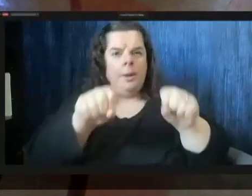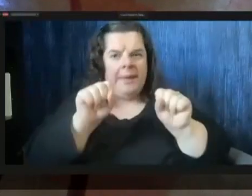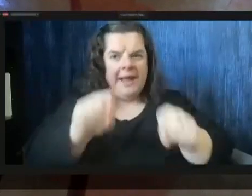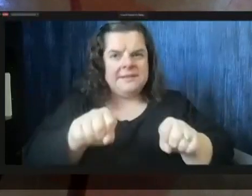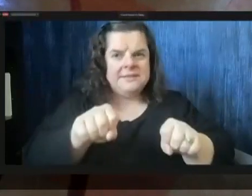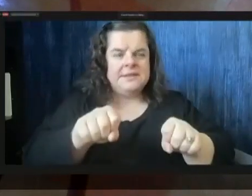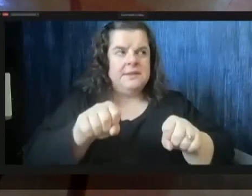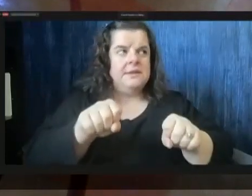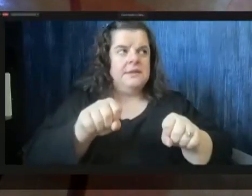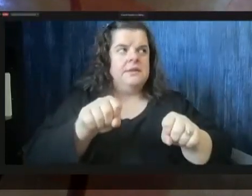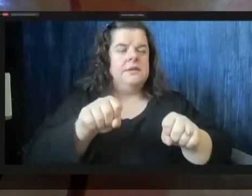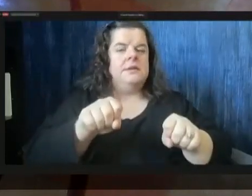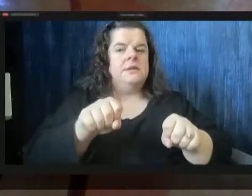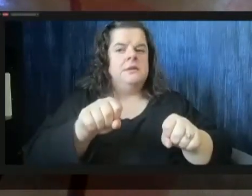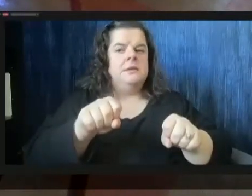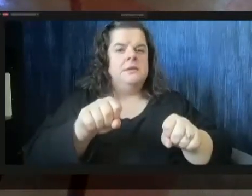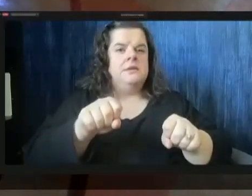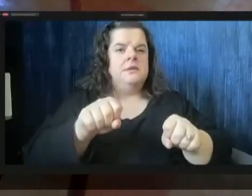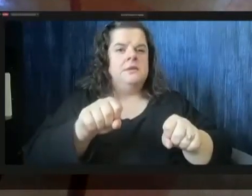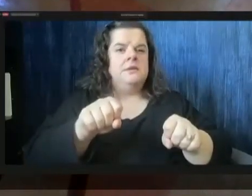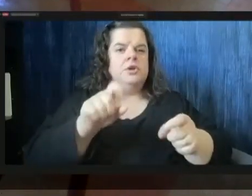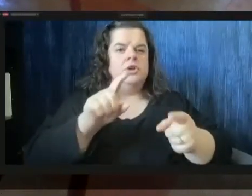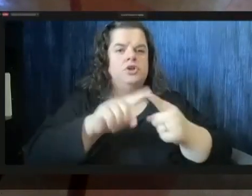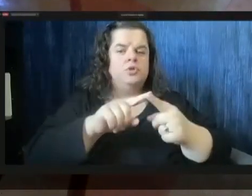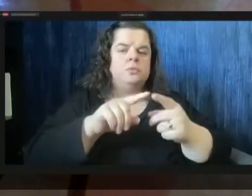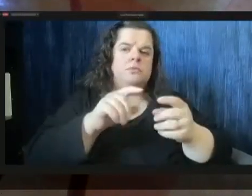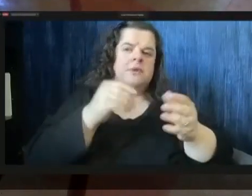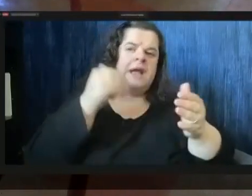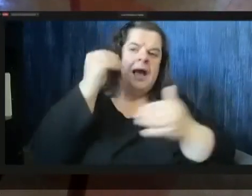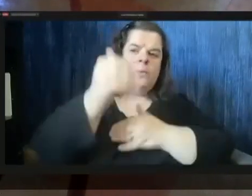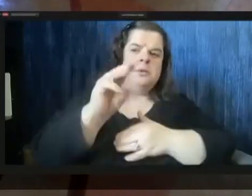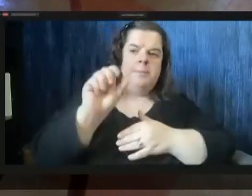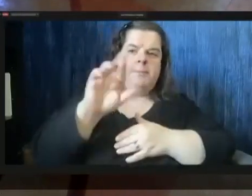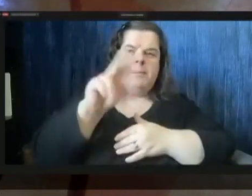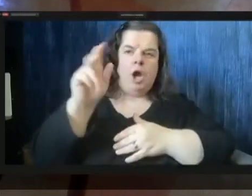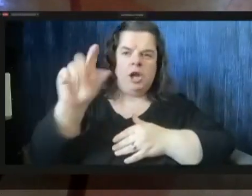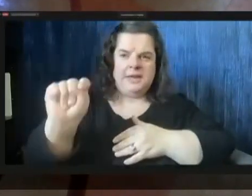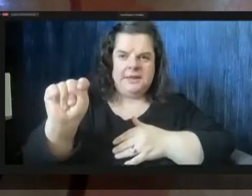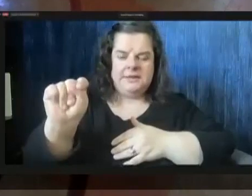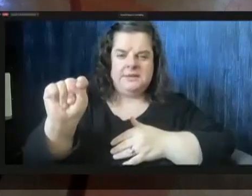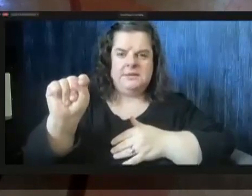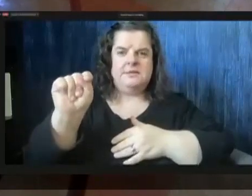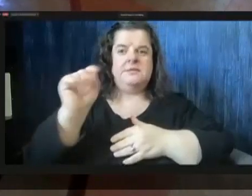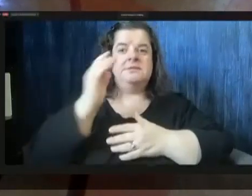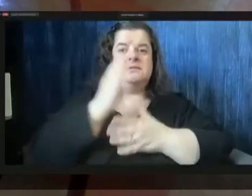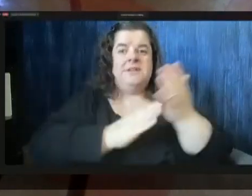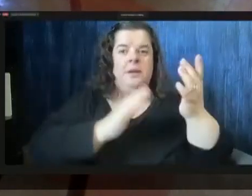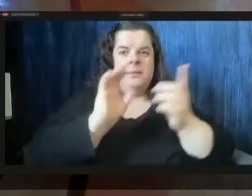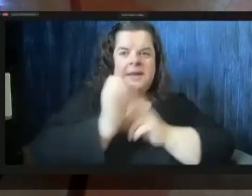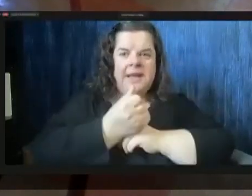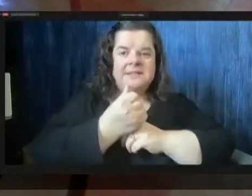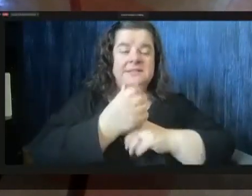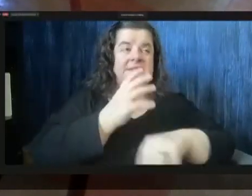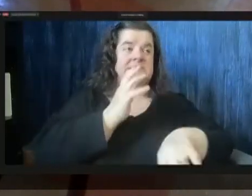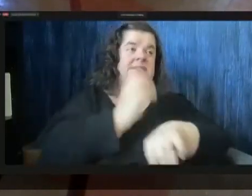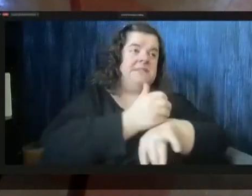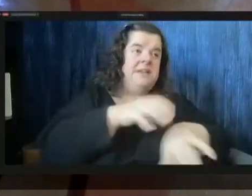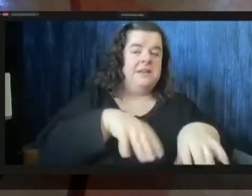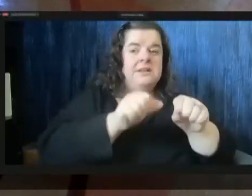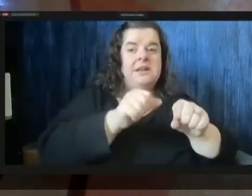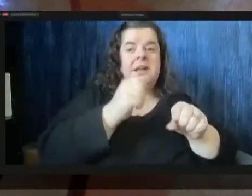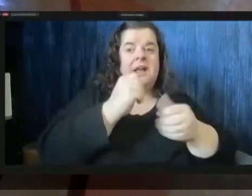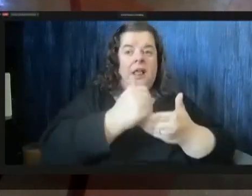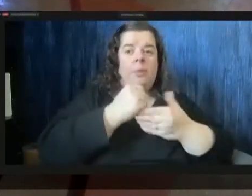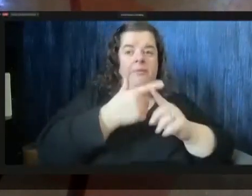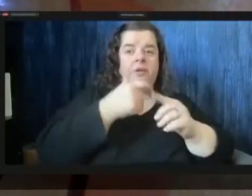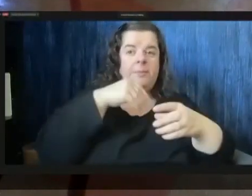ability to outmarket, right? In some cases, commission help from inside of the community or